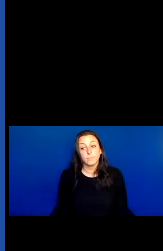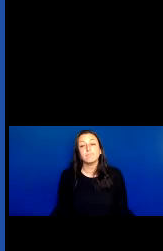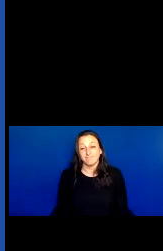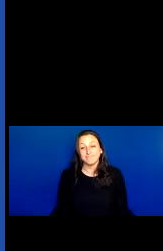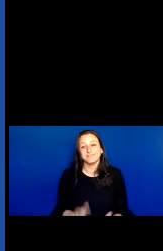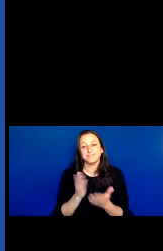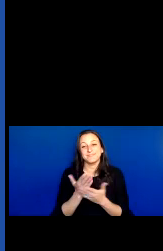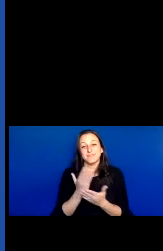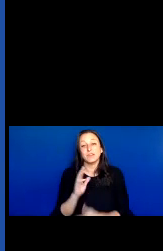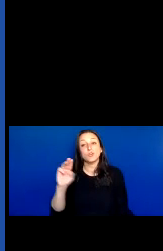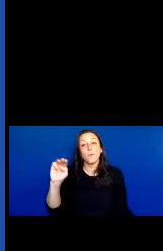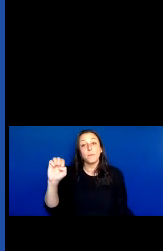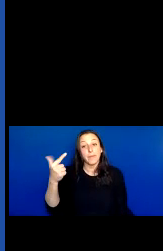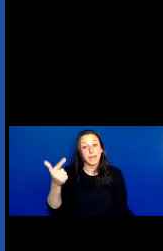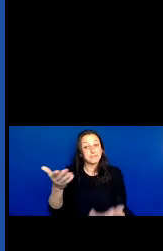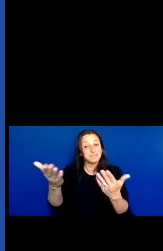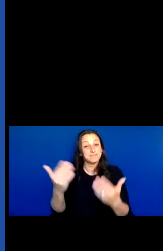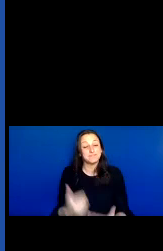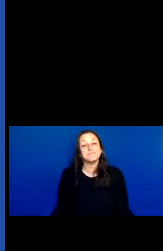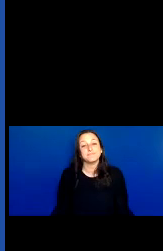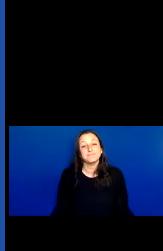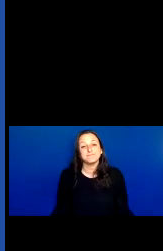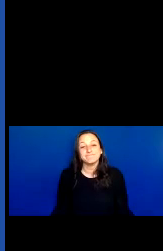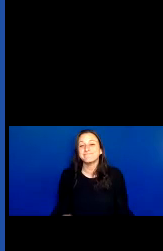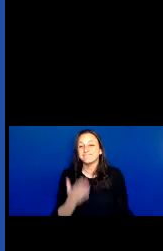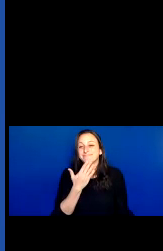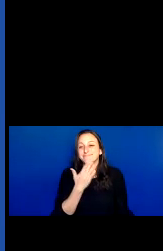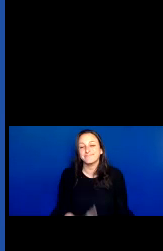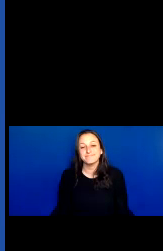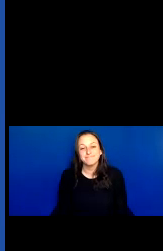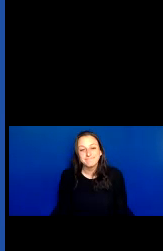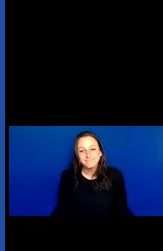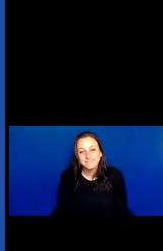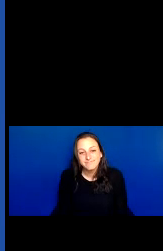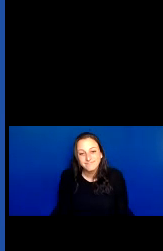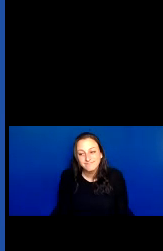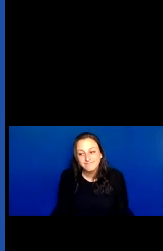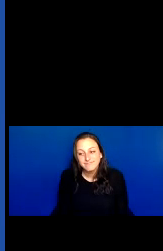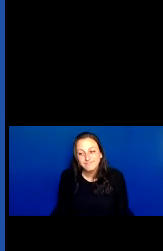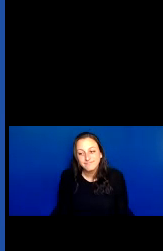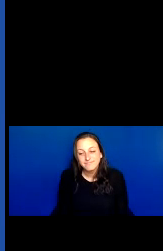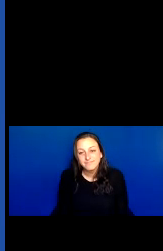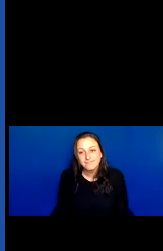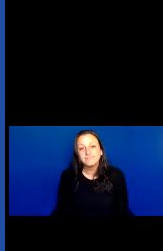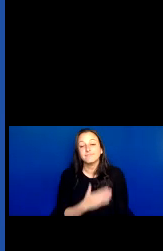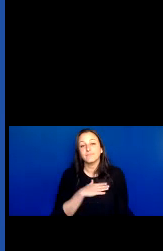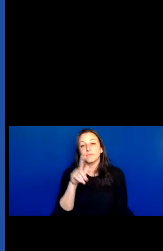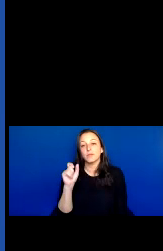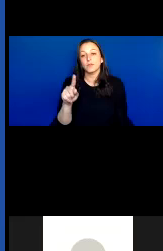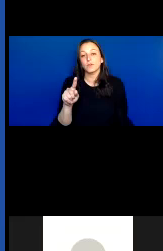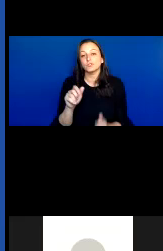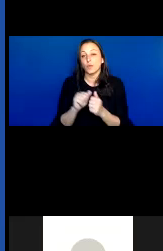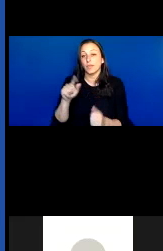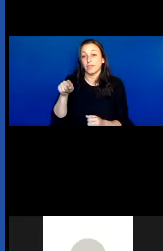All right, so Meg, I'm going to go ahead and go over to you. Thank you. My is with the Delta